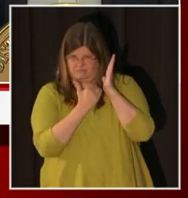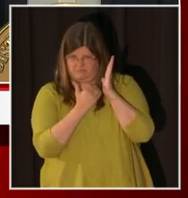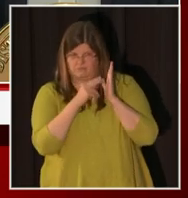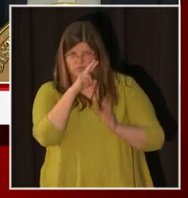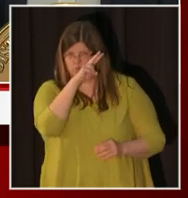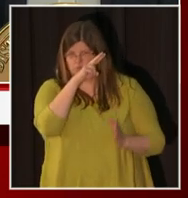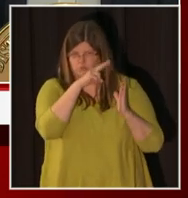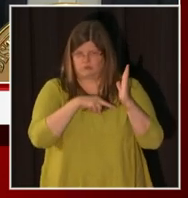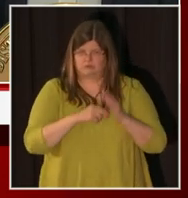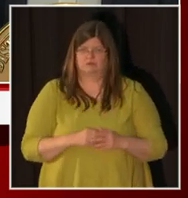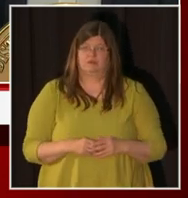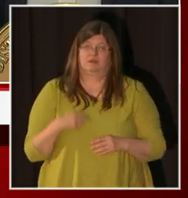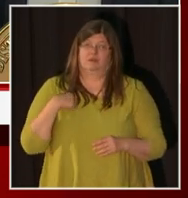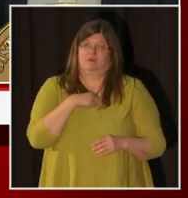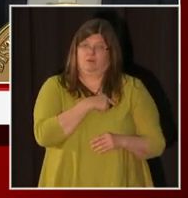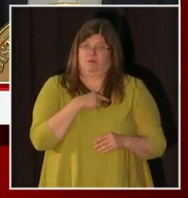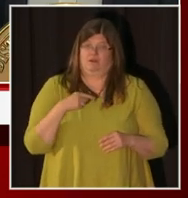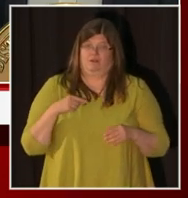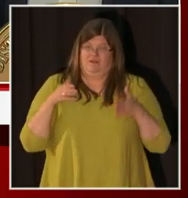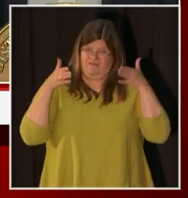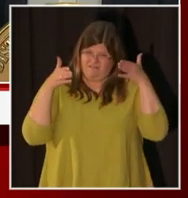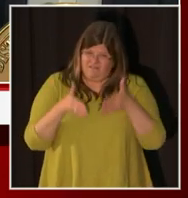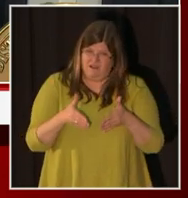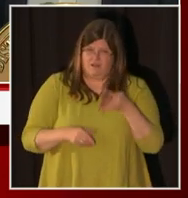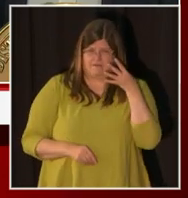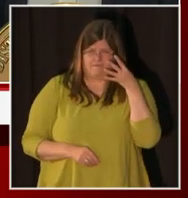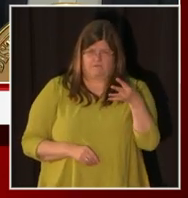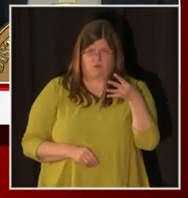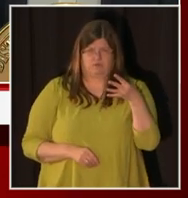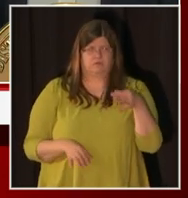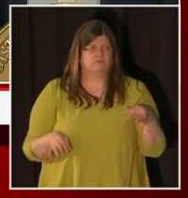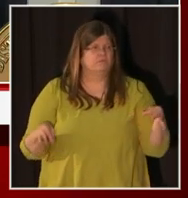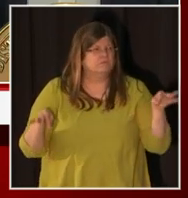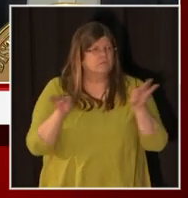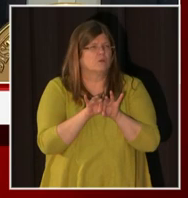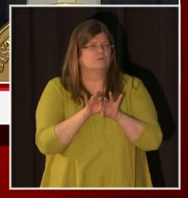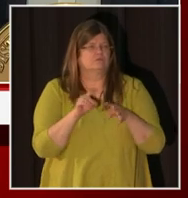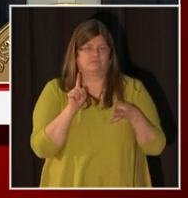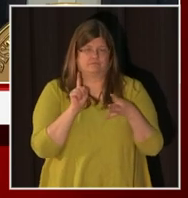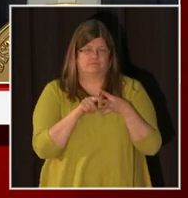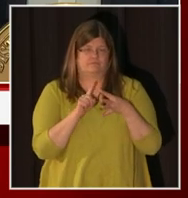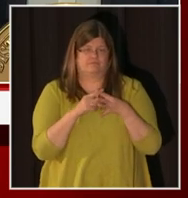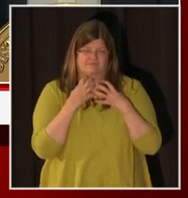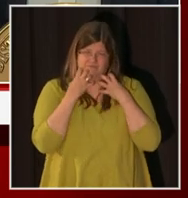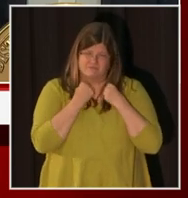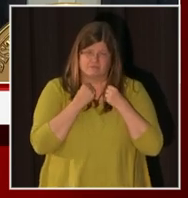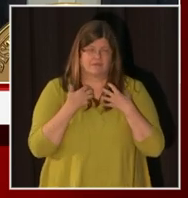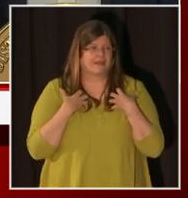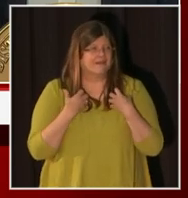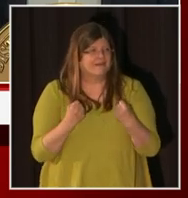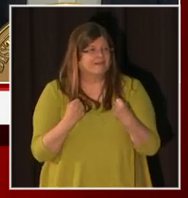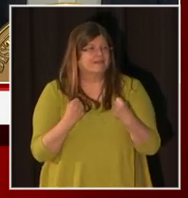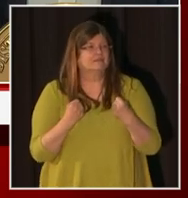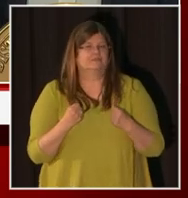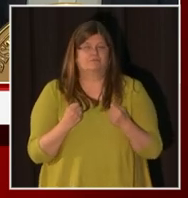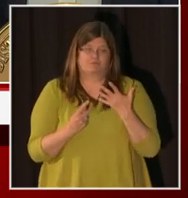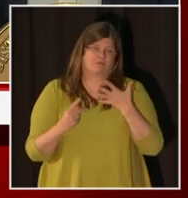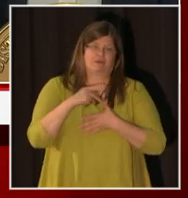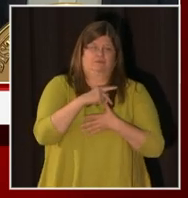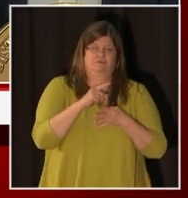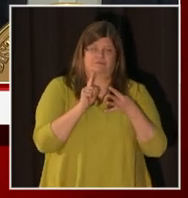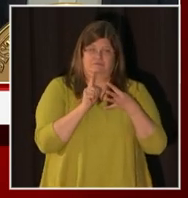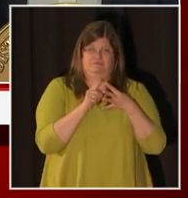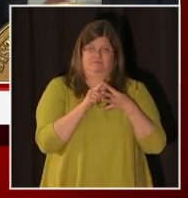on 4 guiding values and priorities for the Reopen DC group.